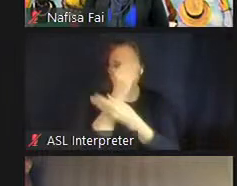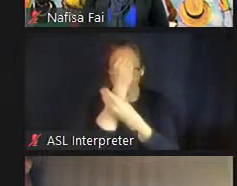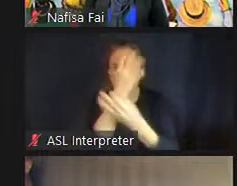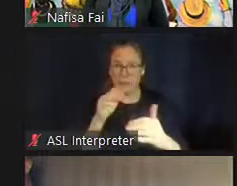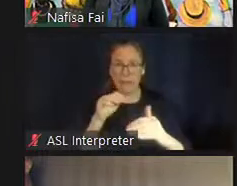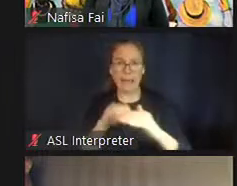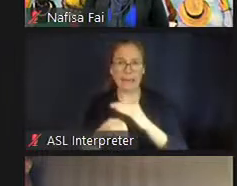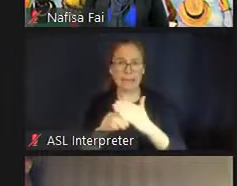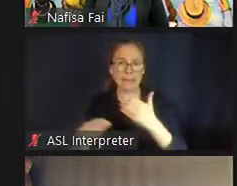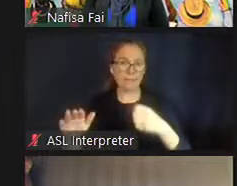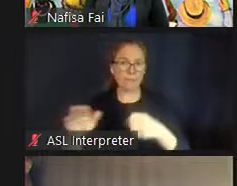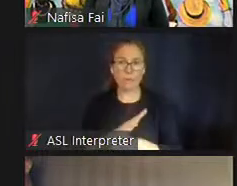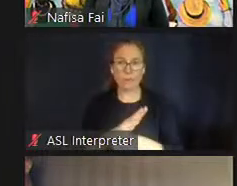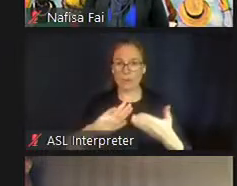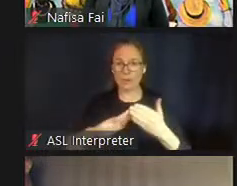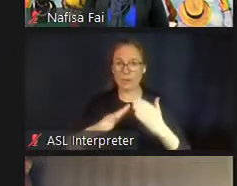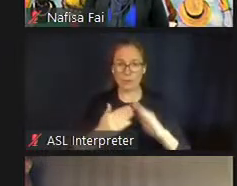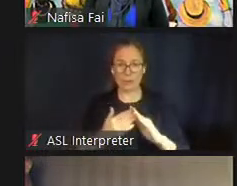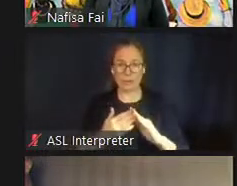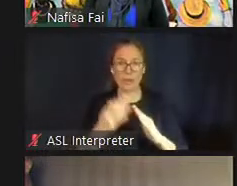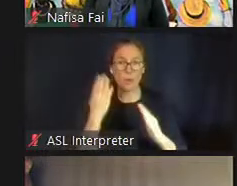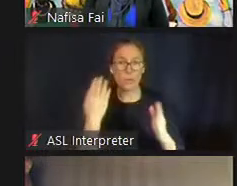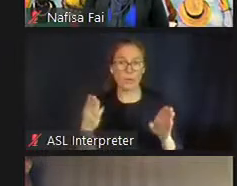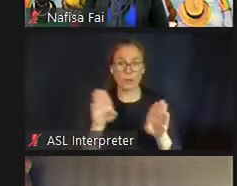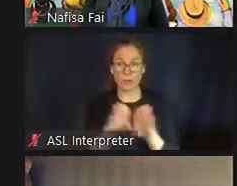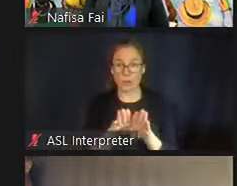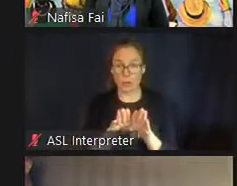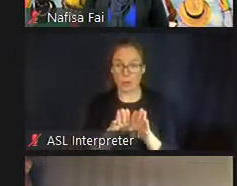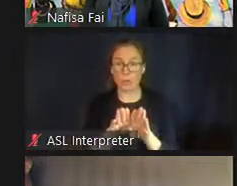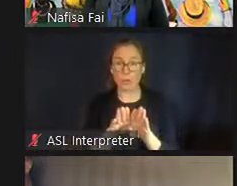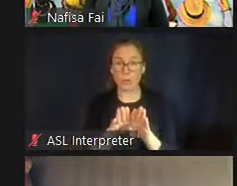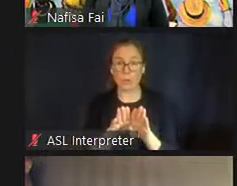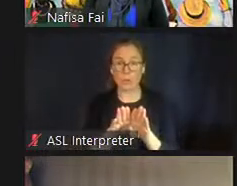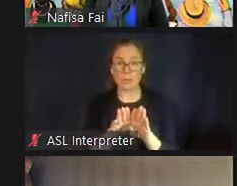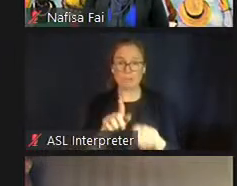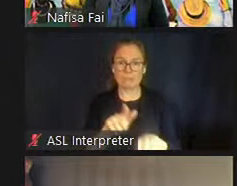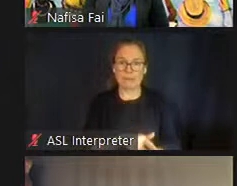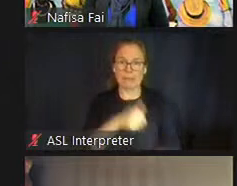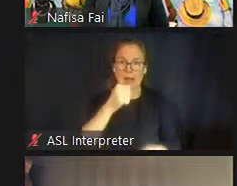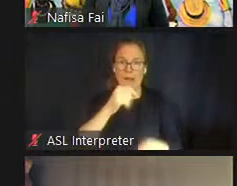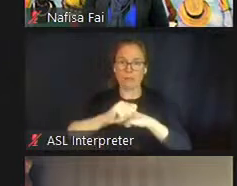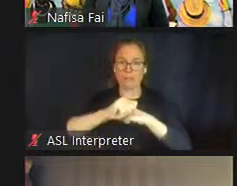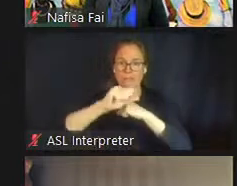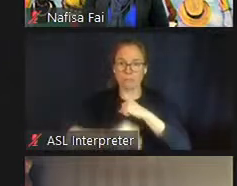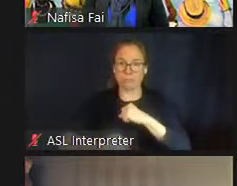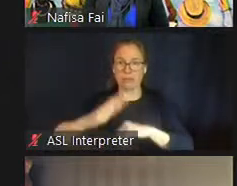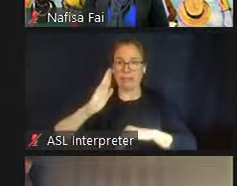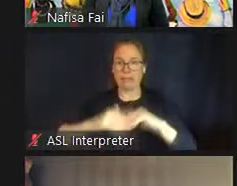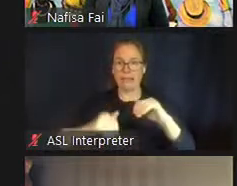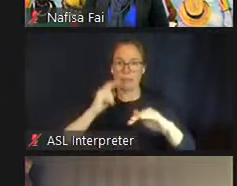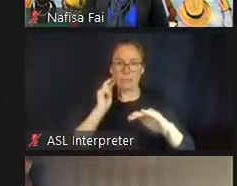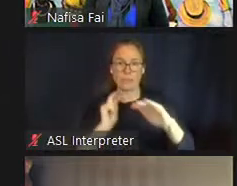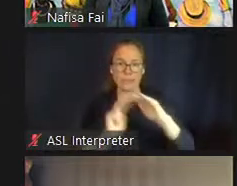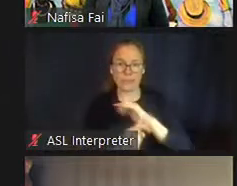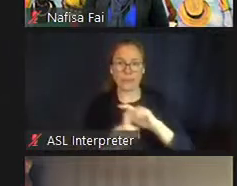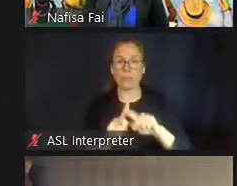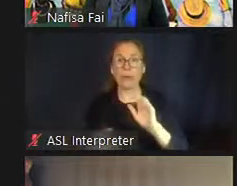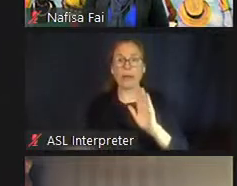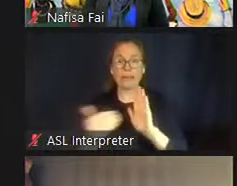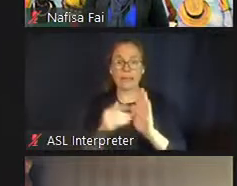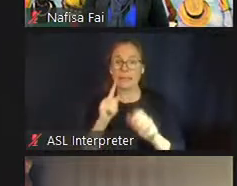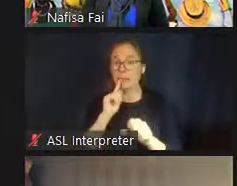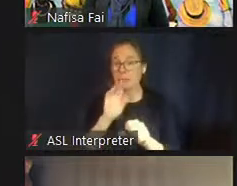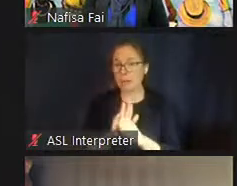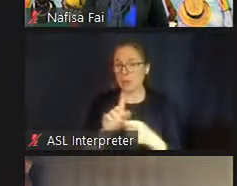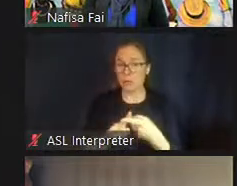to close our town hall today a little bit longer than we had anticipated, but again, the commitment to the public